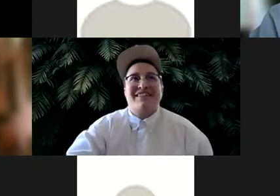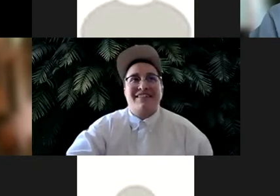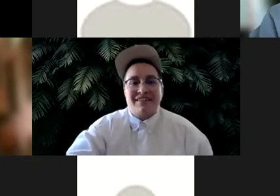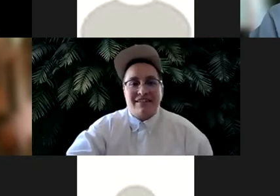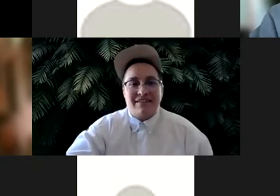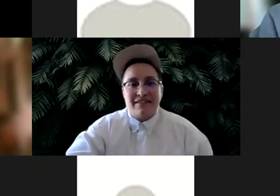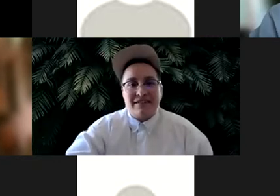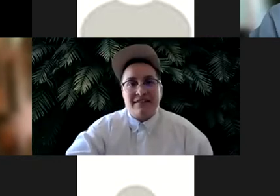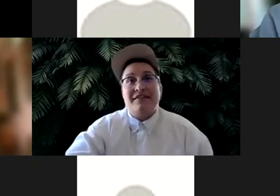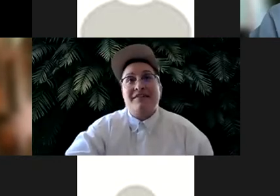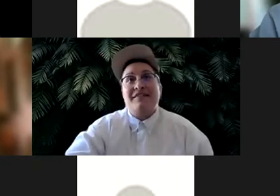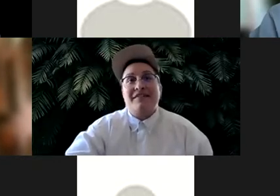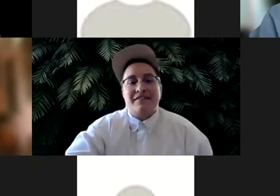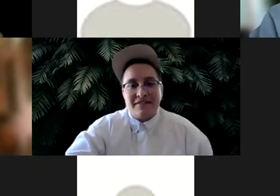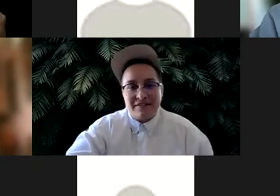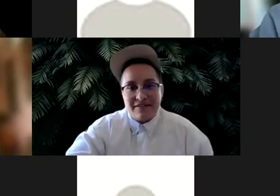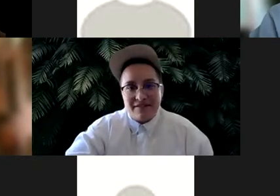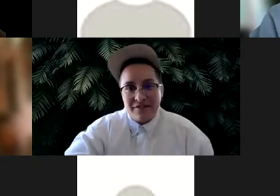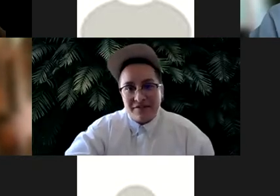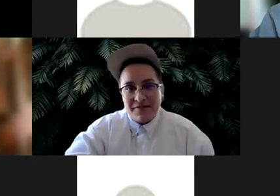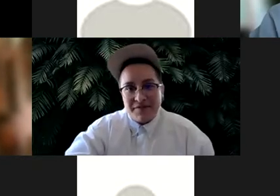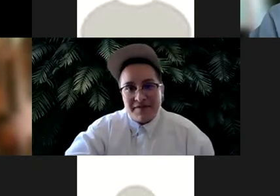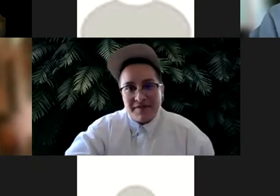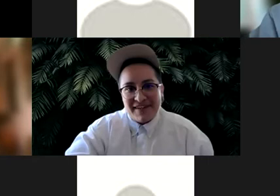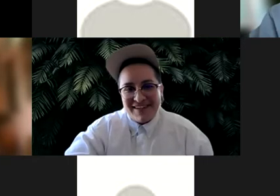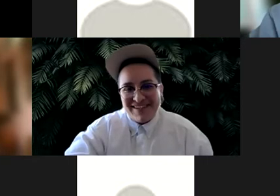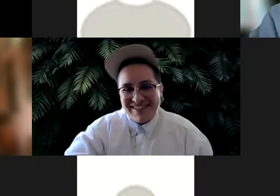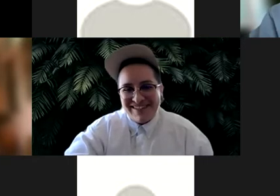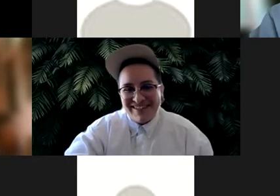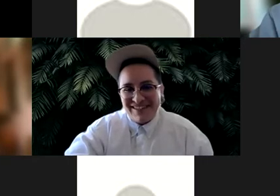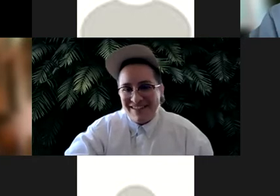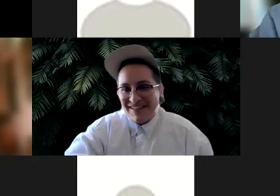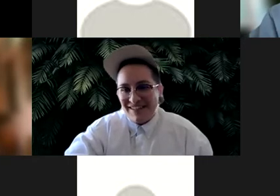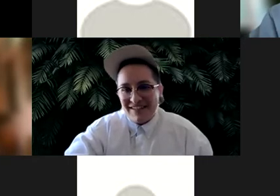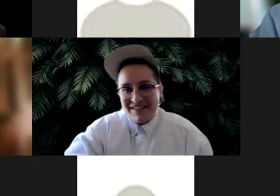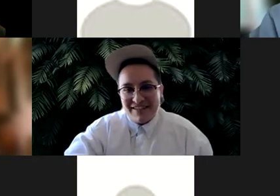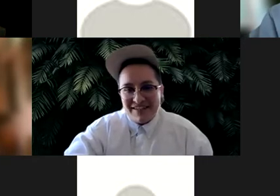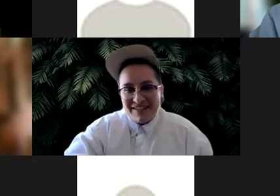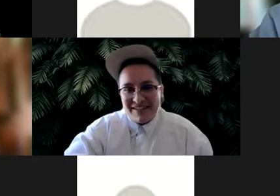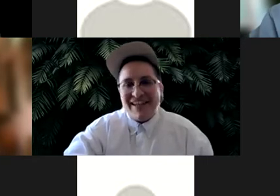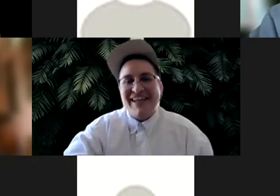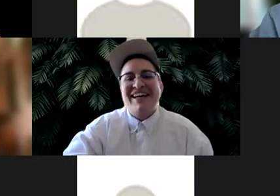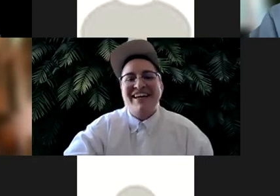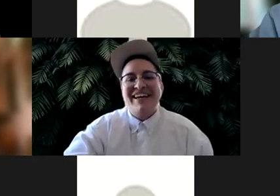It wouldn't be technology if it wasn't a pain in the ass. See, someone just joined us.